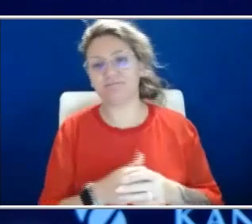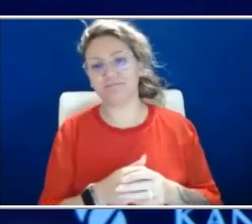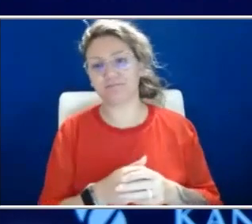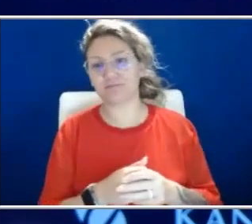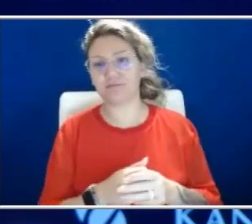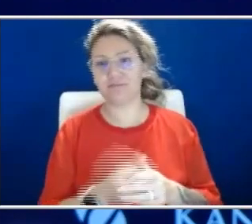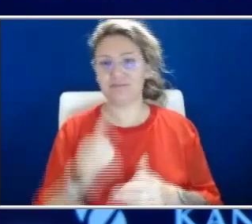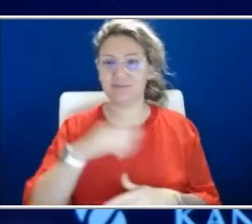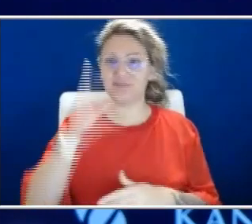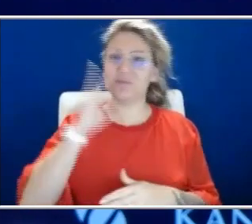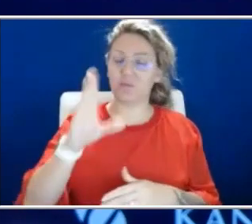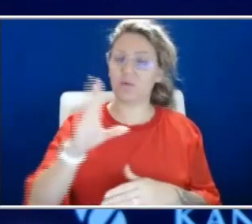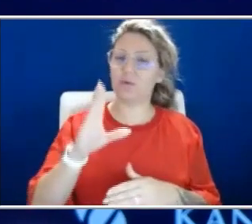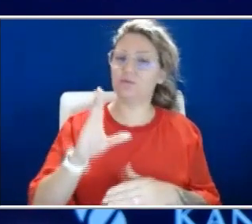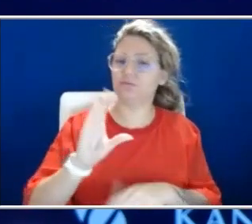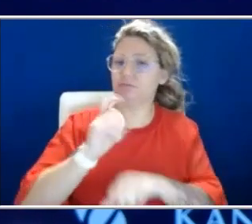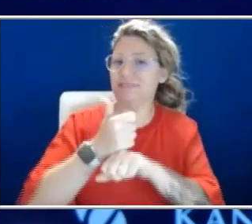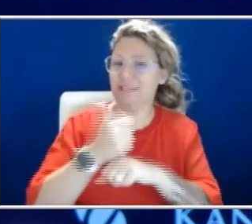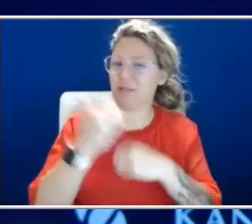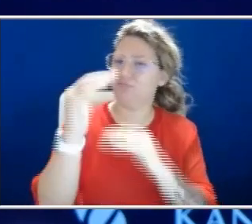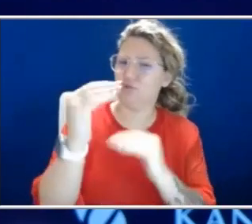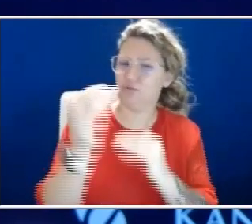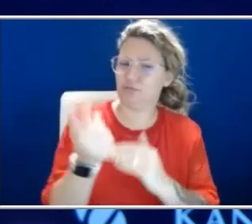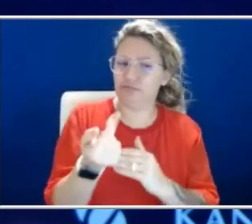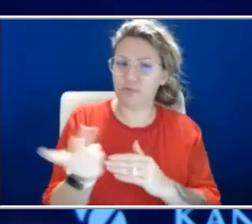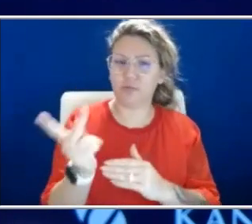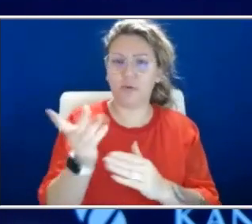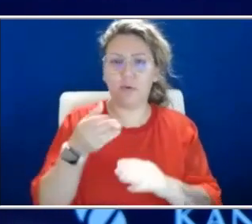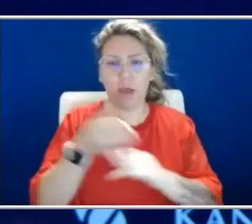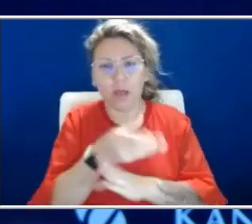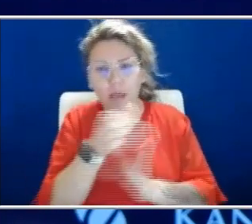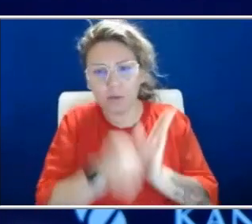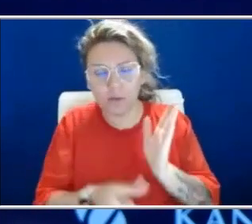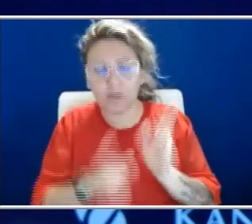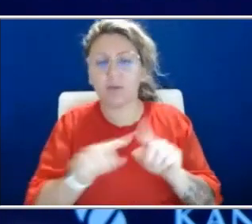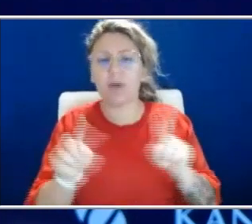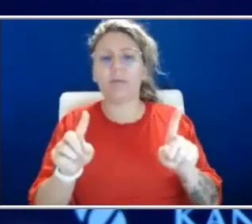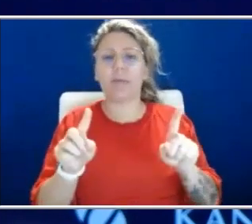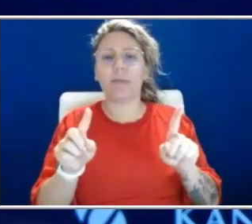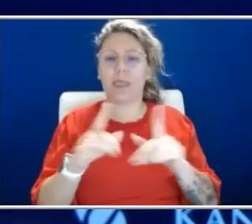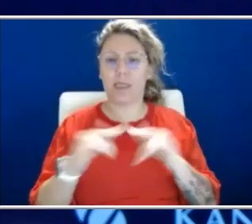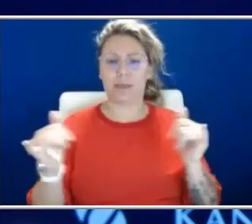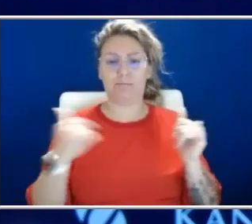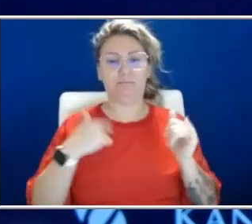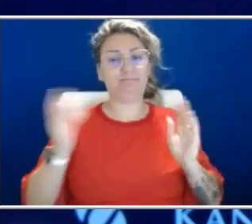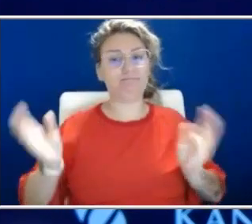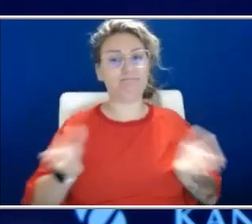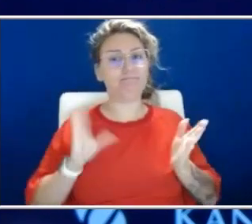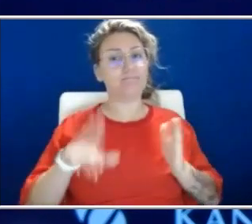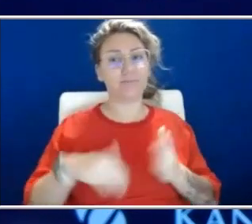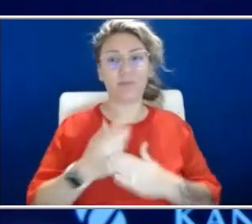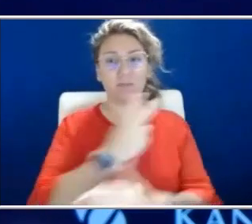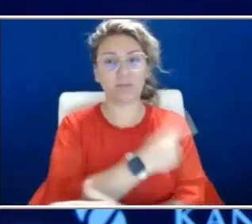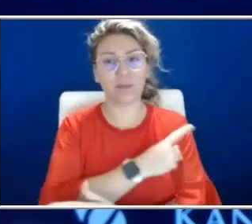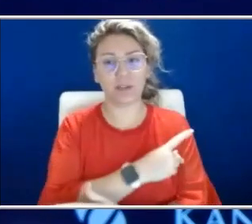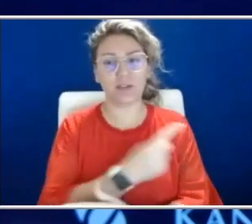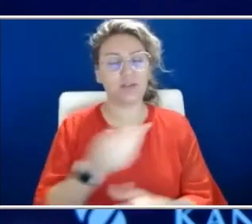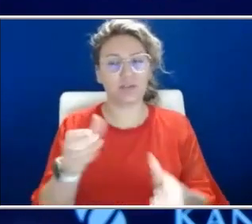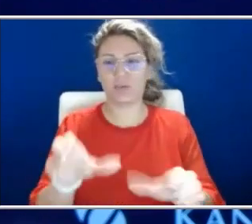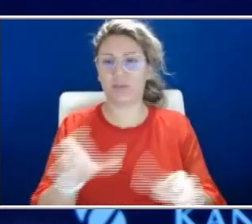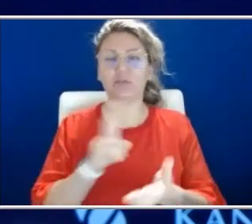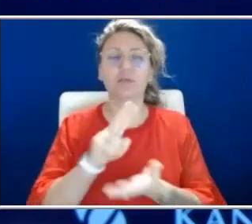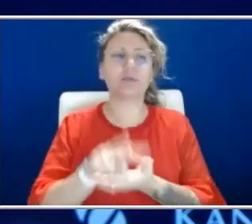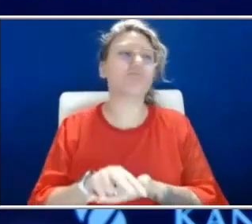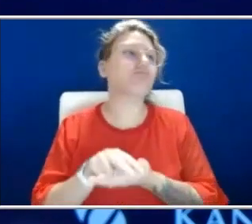some restrictions on what you can do. But at the same time, I encourage all of my patients, we don't want you laying around in